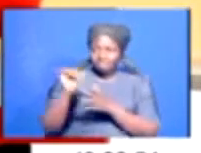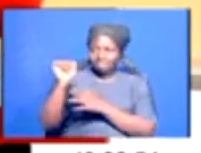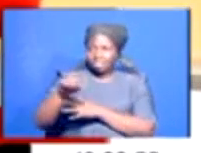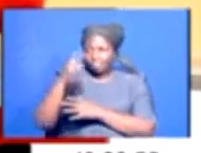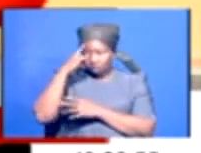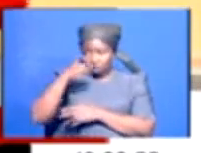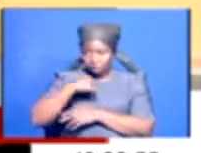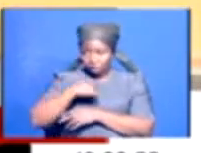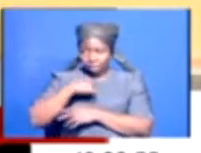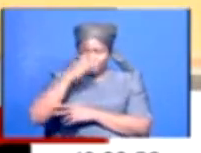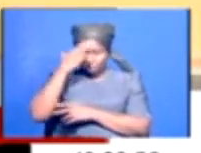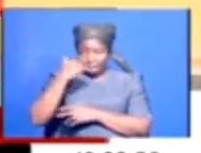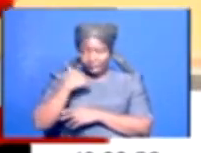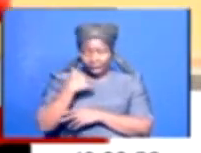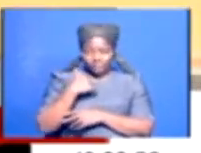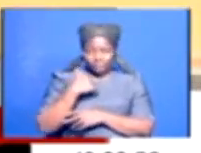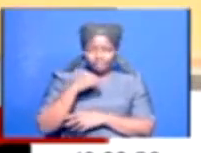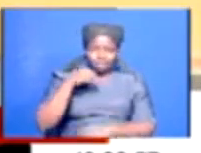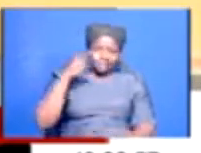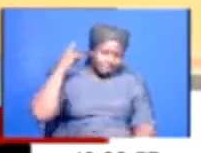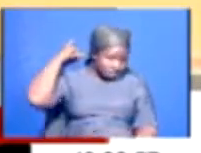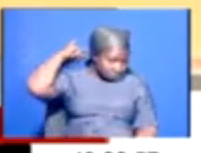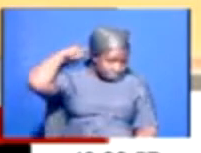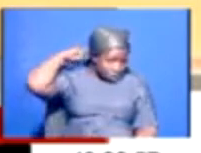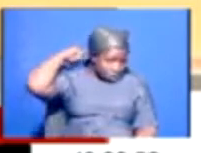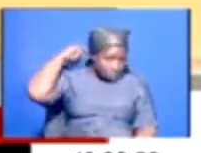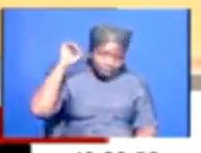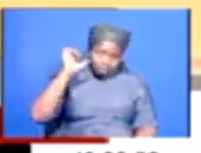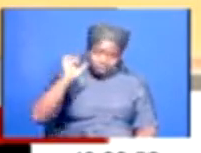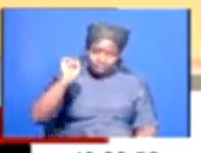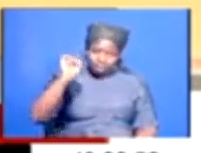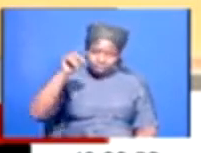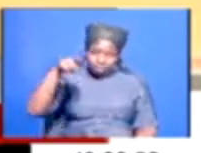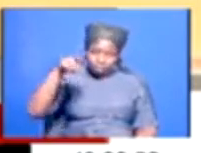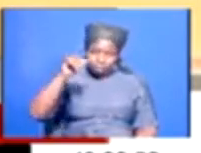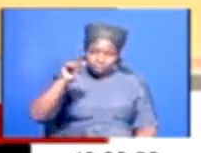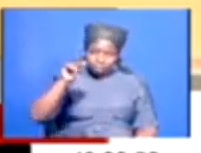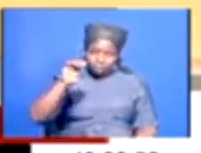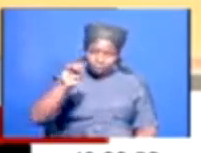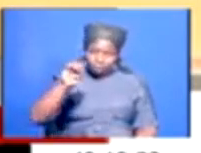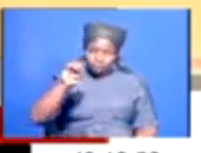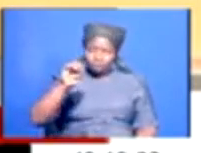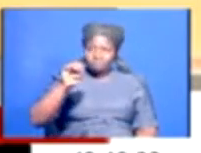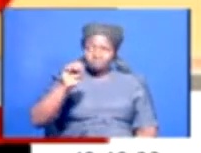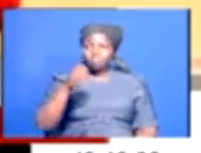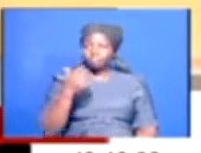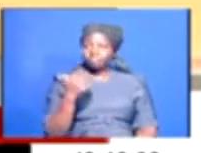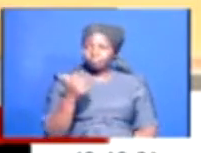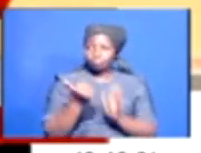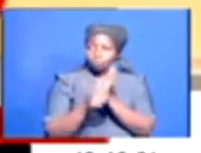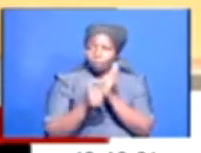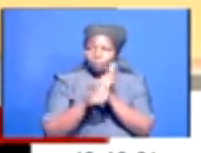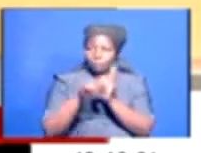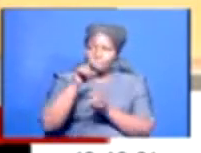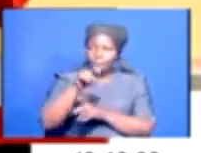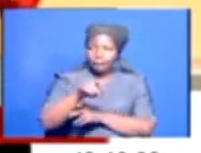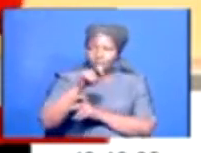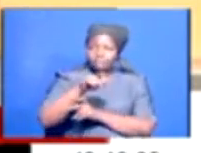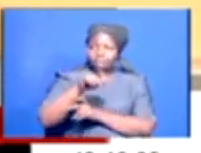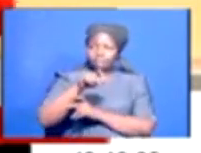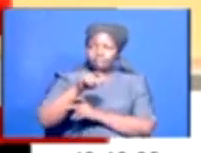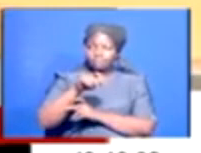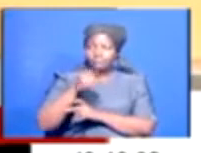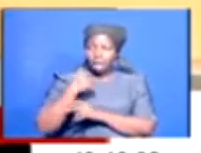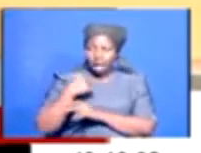because I have a spinal cord, I have to upper crest. But others can